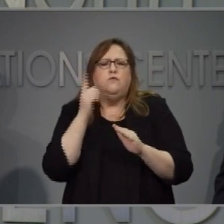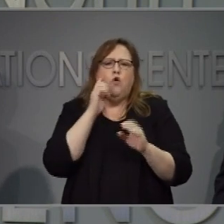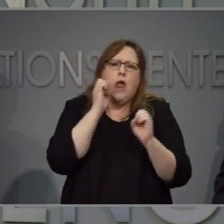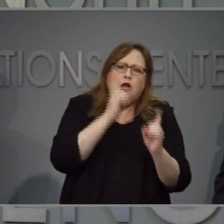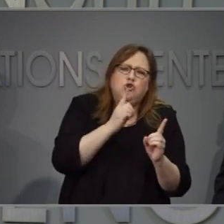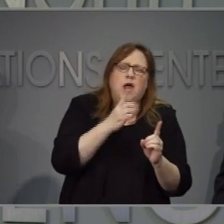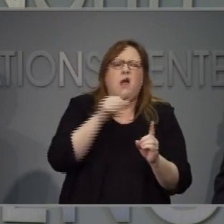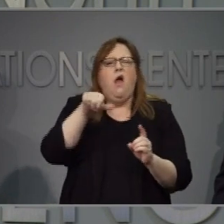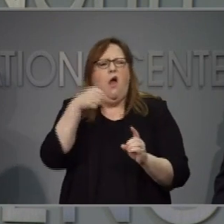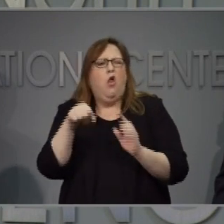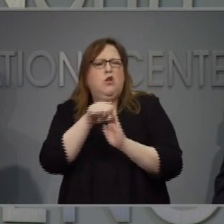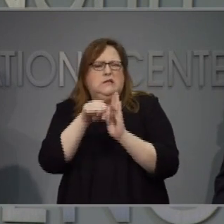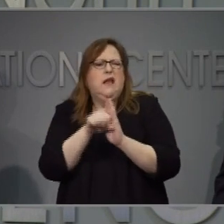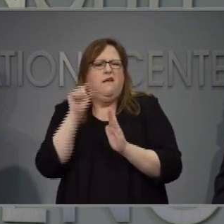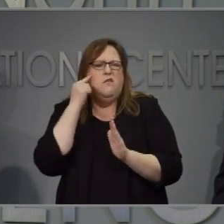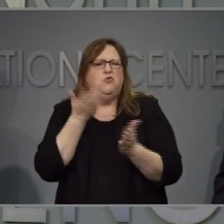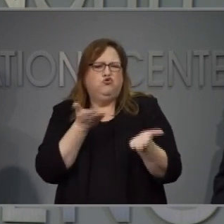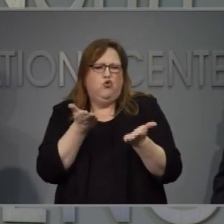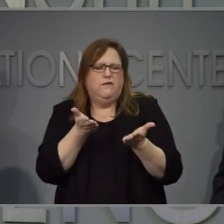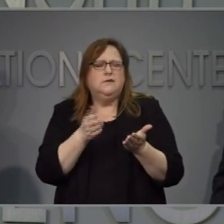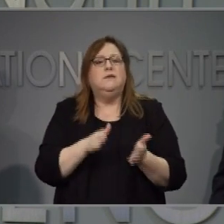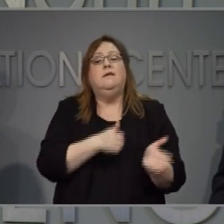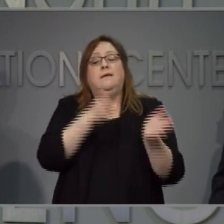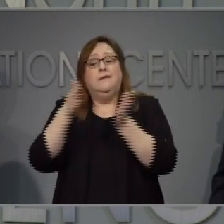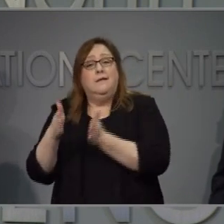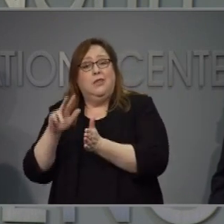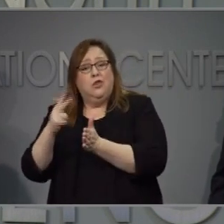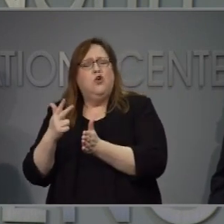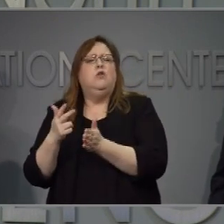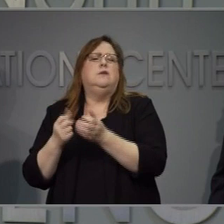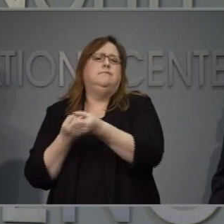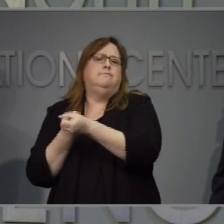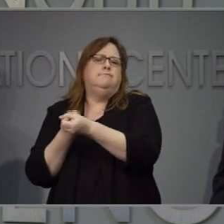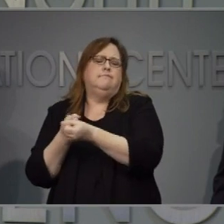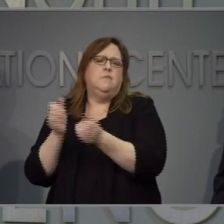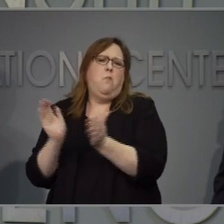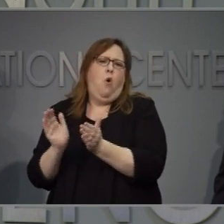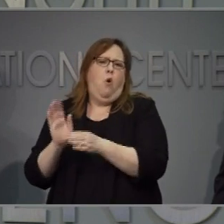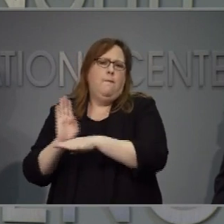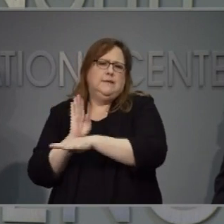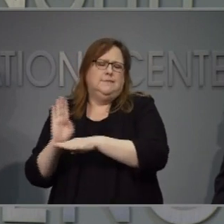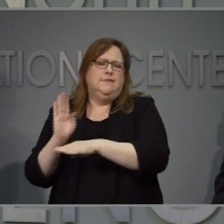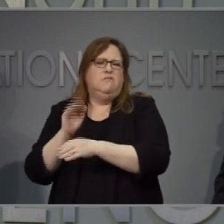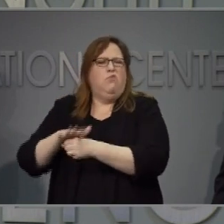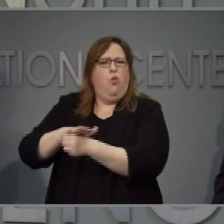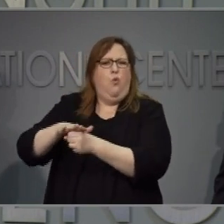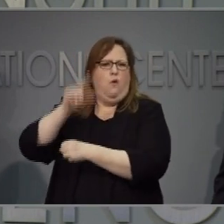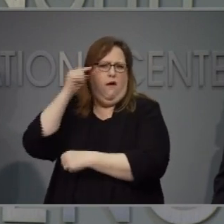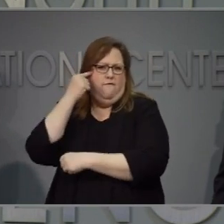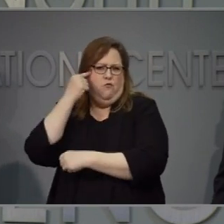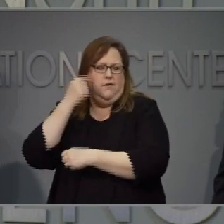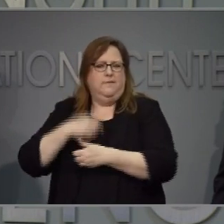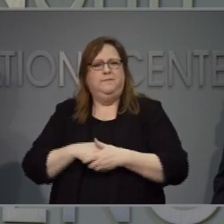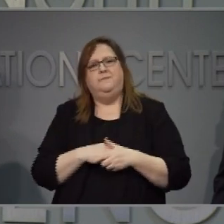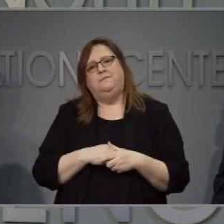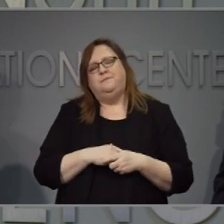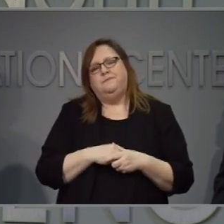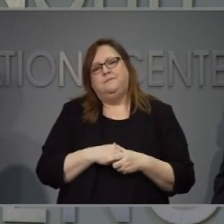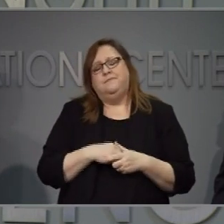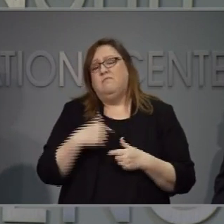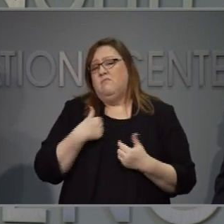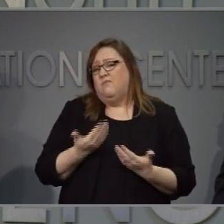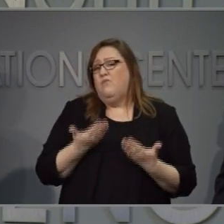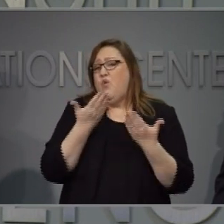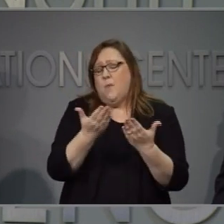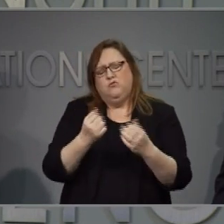services, and assistance to small business and local governments. I'm recommending a strong